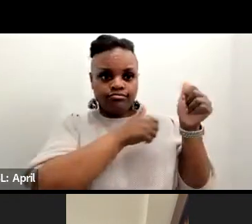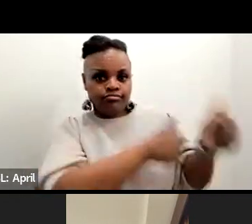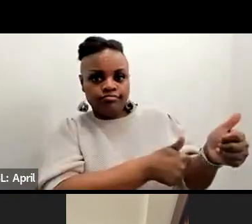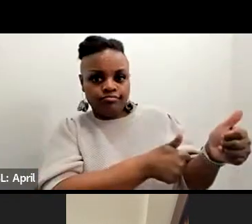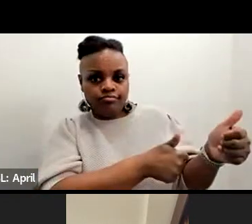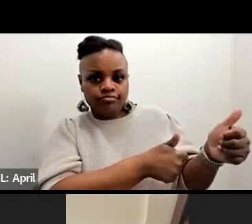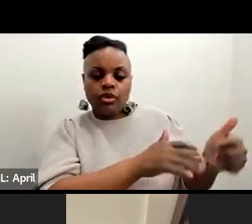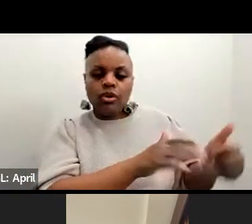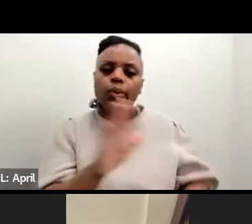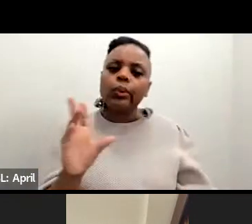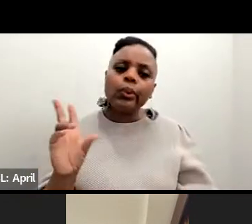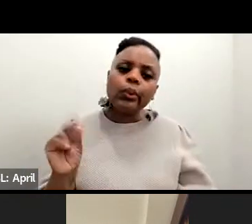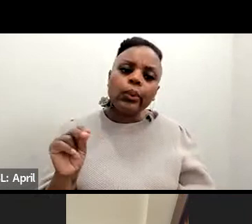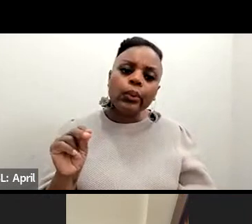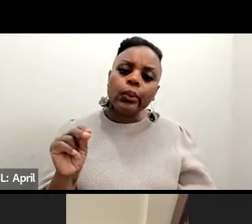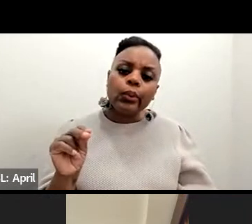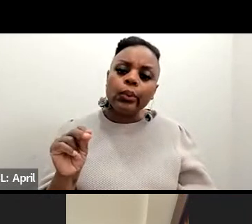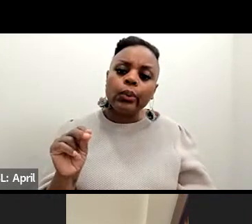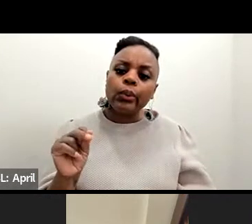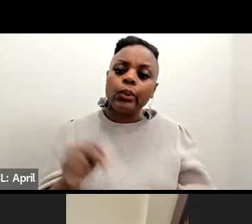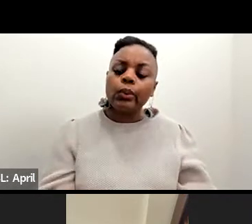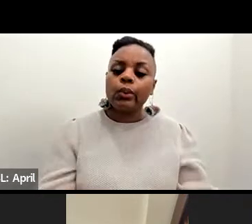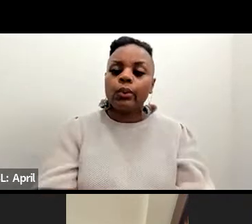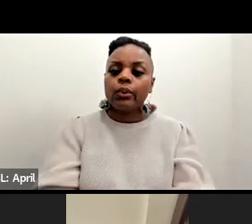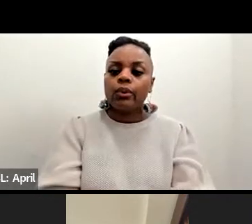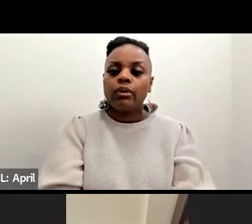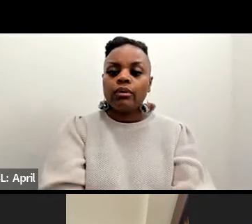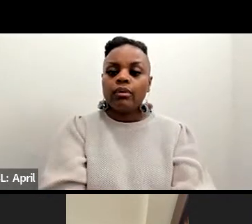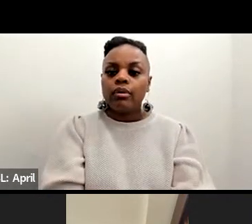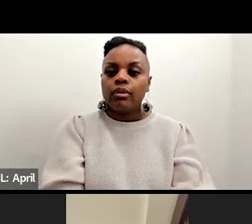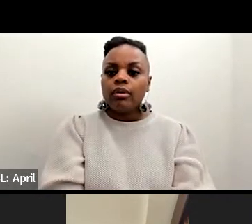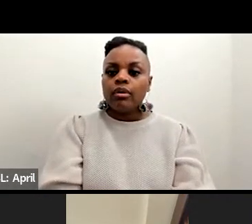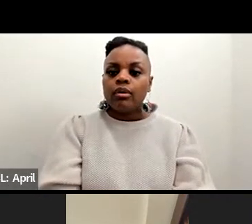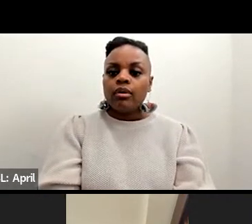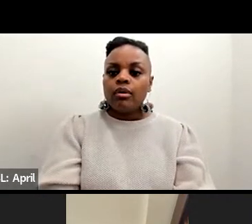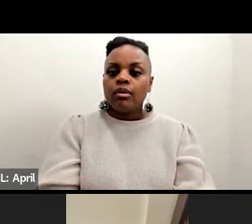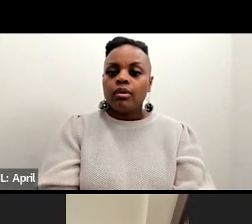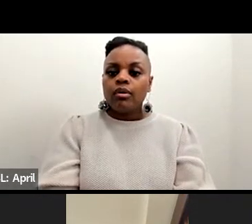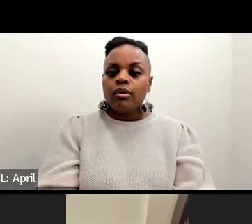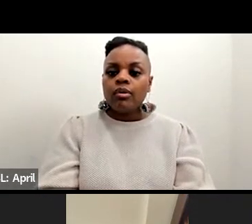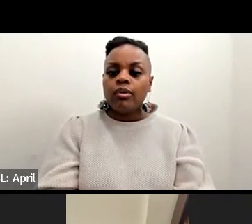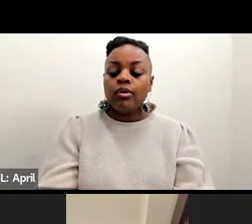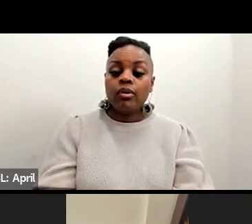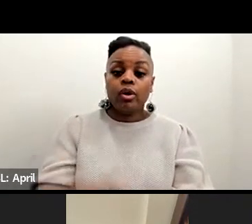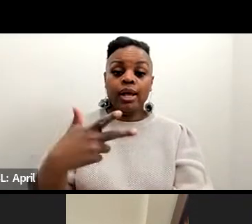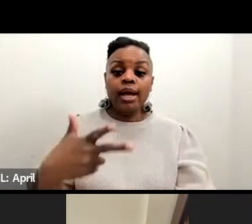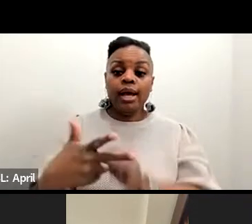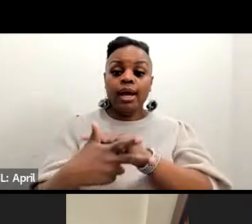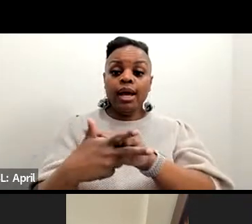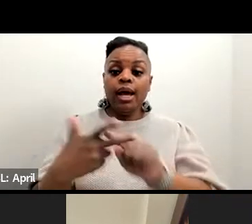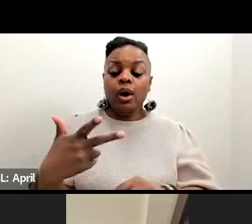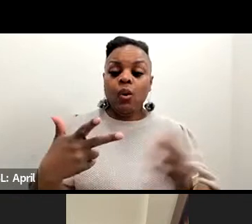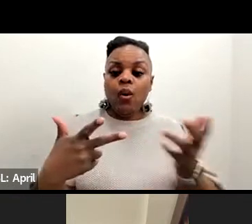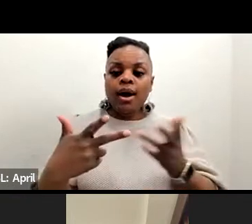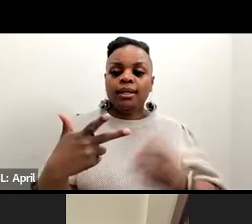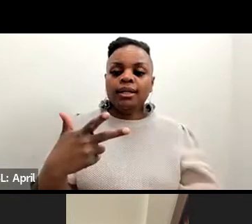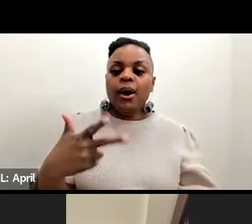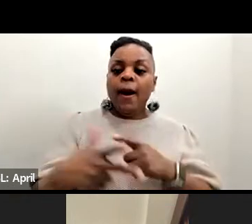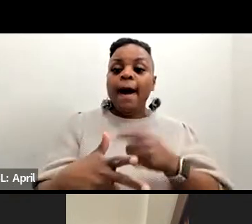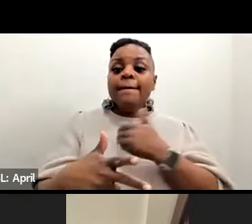had maybe three objectives: getting members out and safe, and supporting the families of the